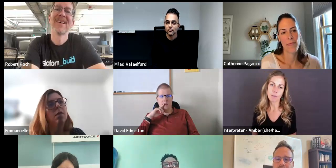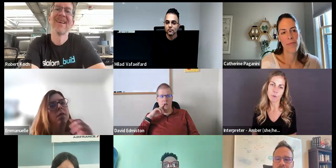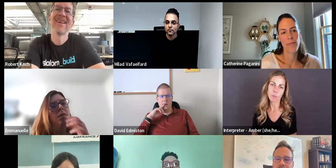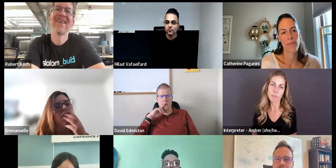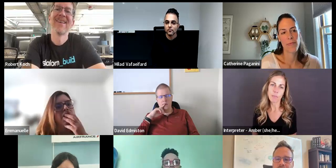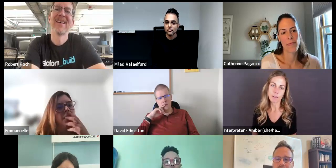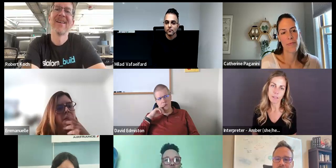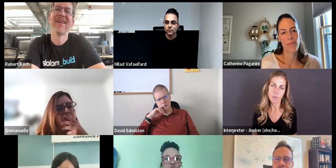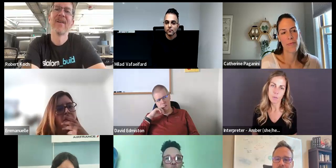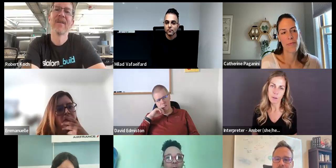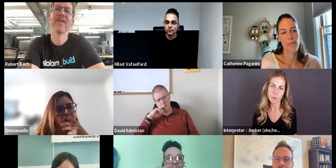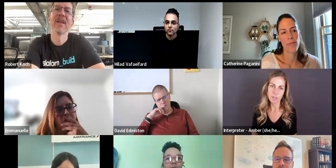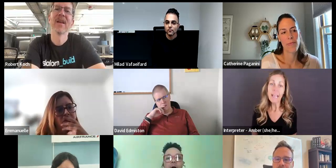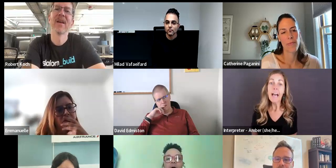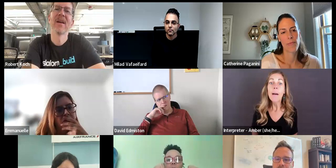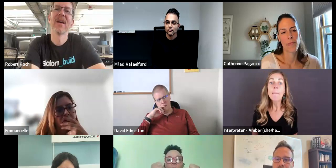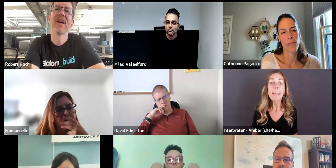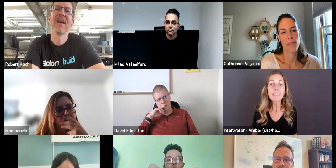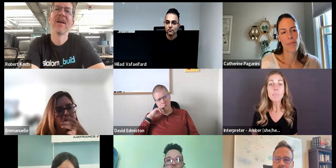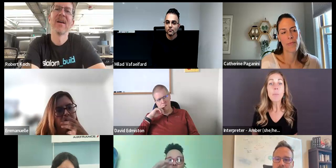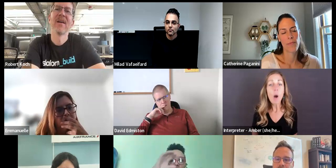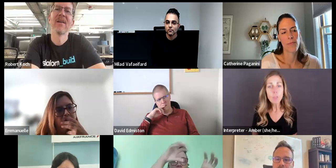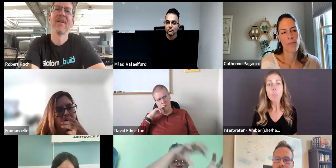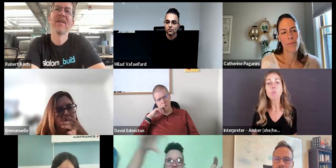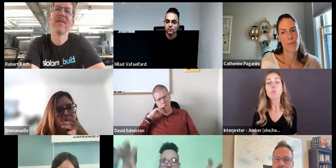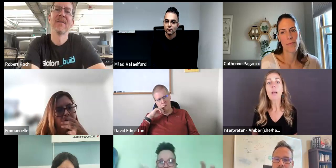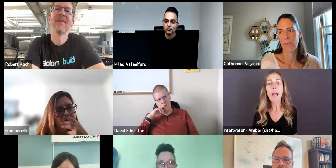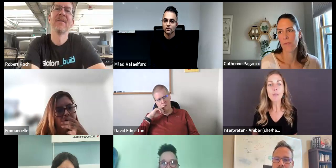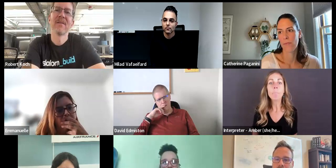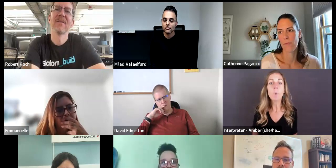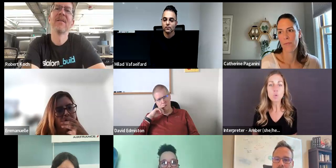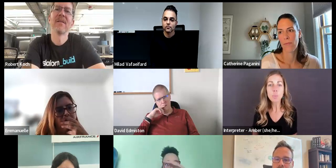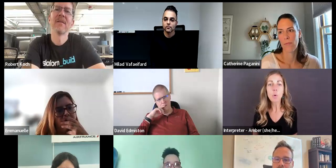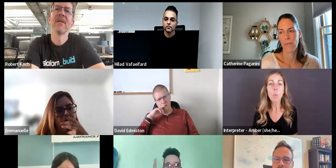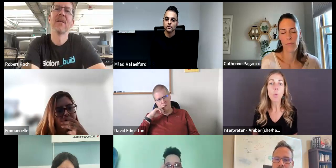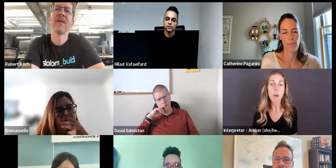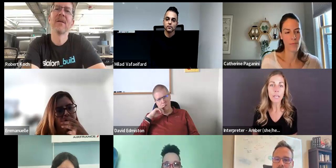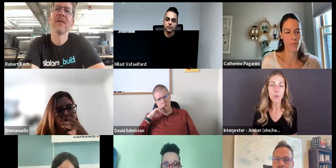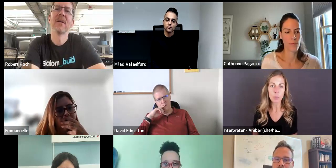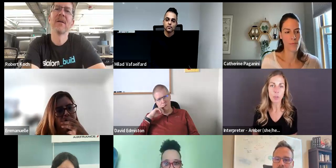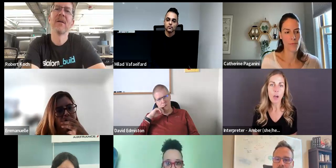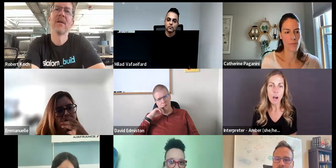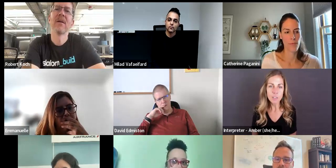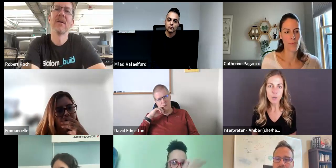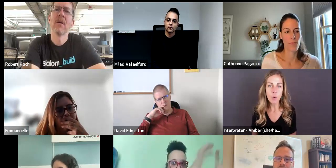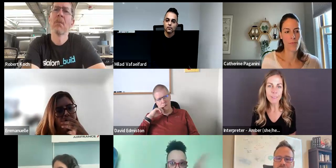I'm trying to formulate my thoughts. What's my question? Is it possible to have multiple